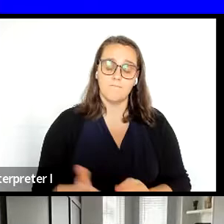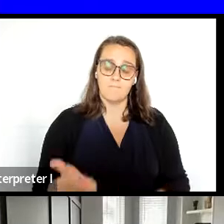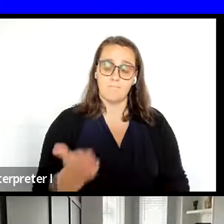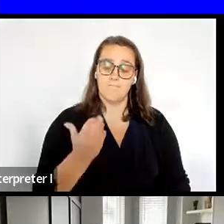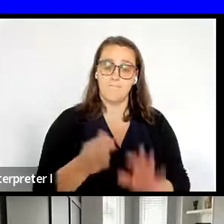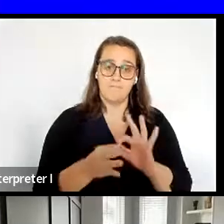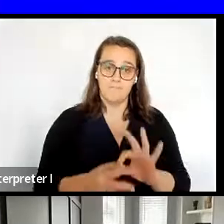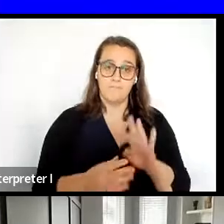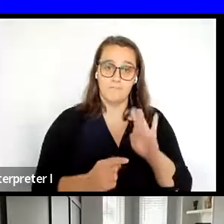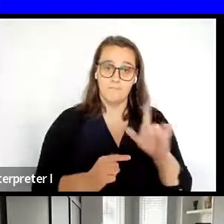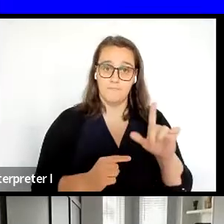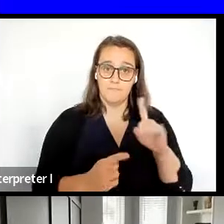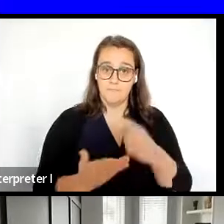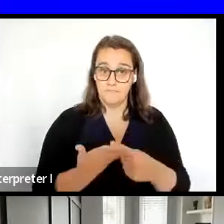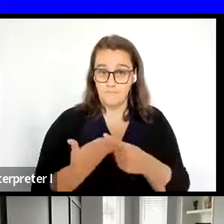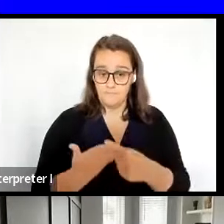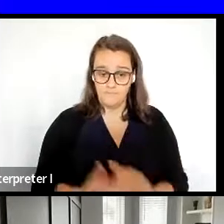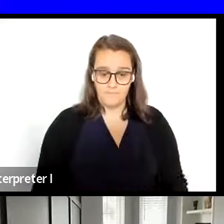Is there discussion?